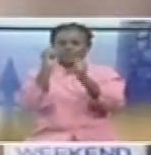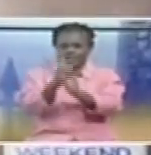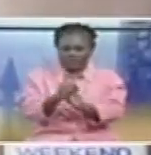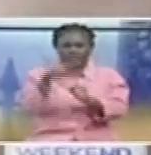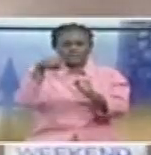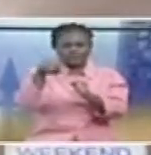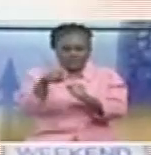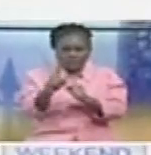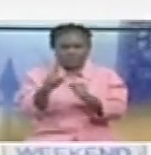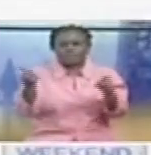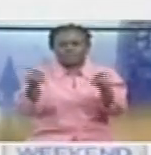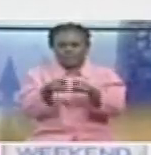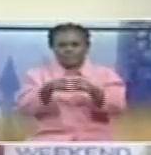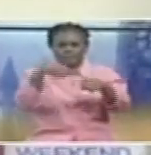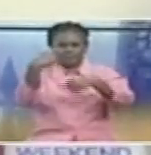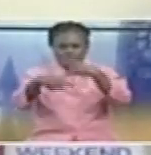troops have been there ever since.